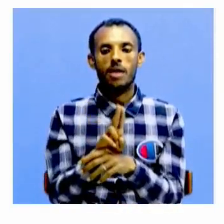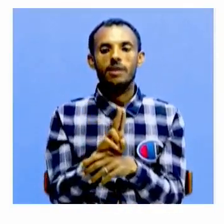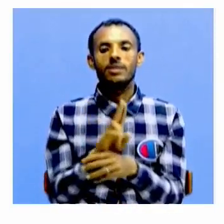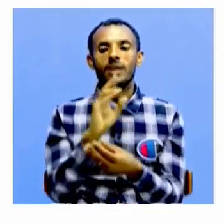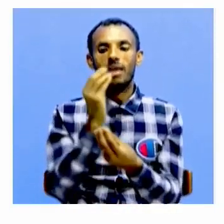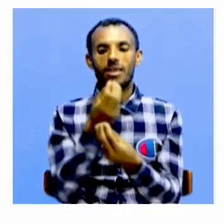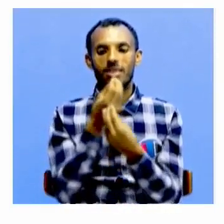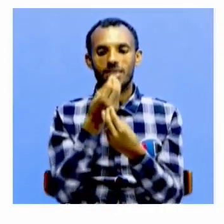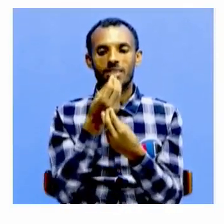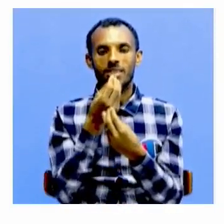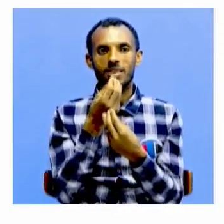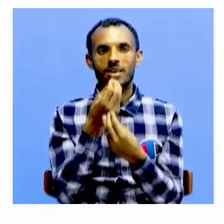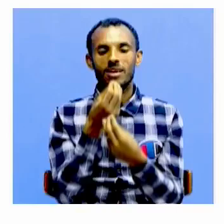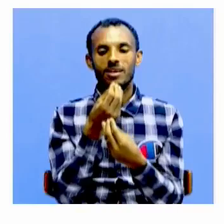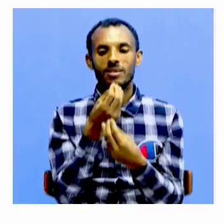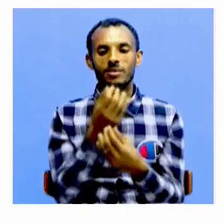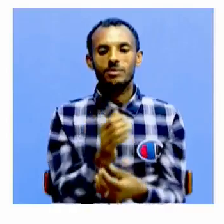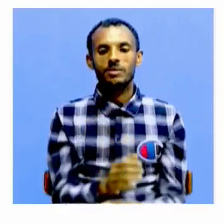eat